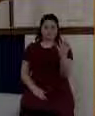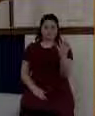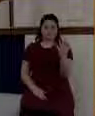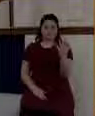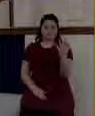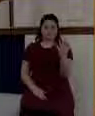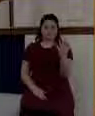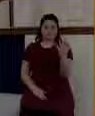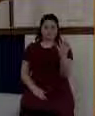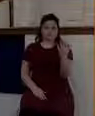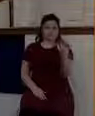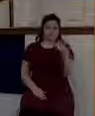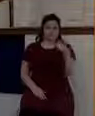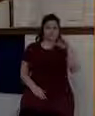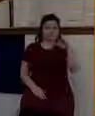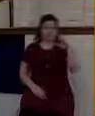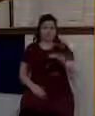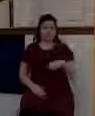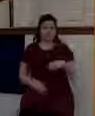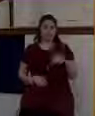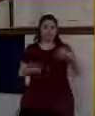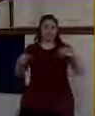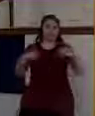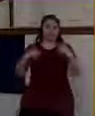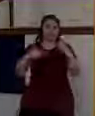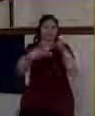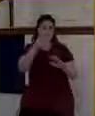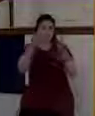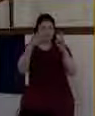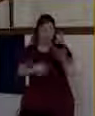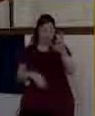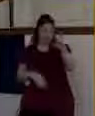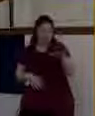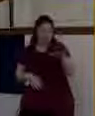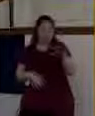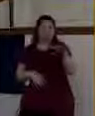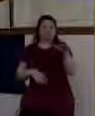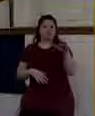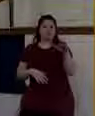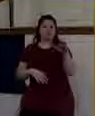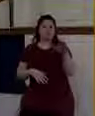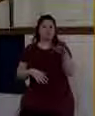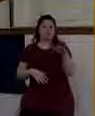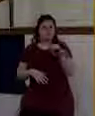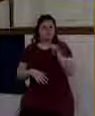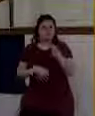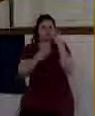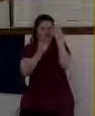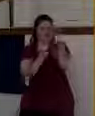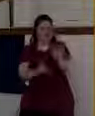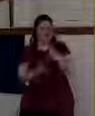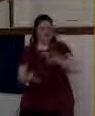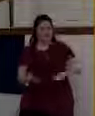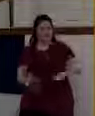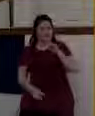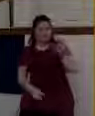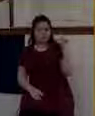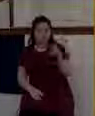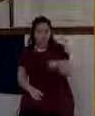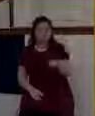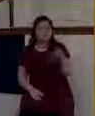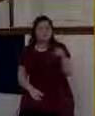the Lord, for as much as thou hast disobeyed the mouth of the Lord, and hast not kept the commandment which the Lord thy God commanded thee, but